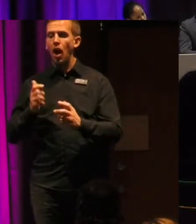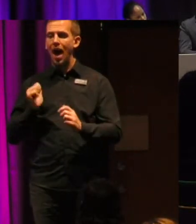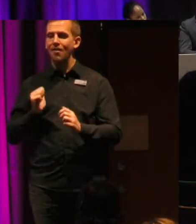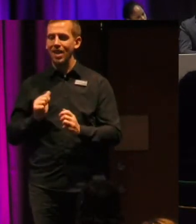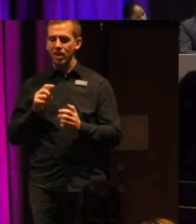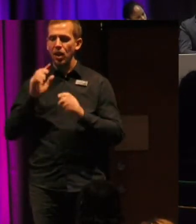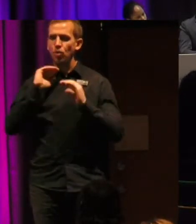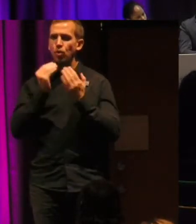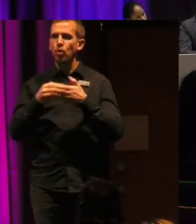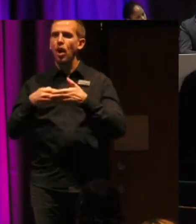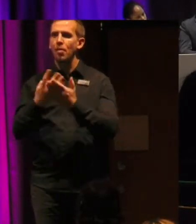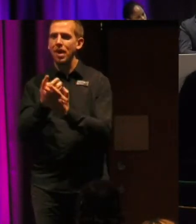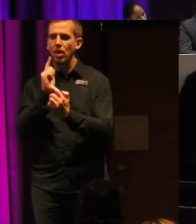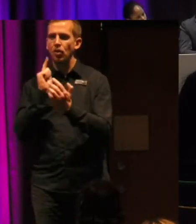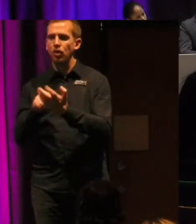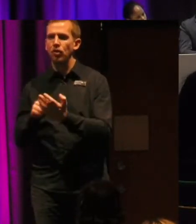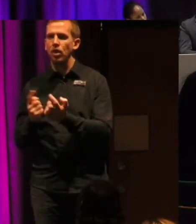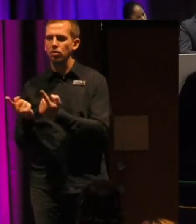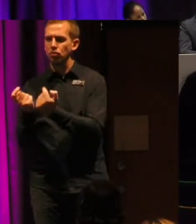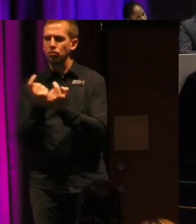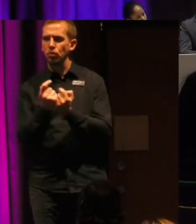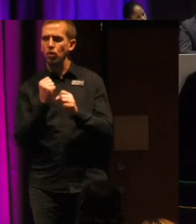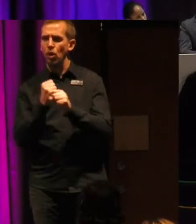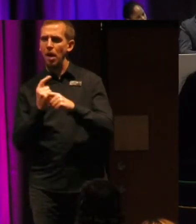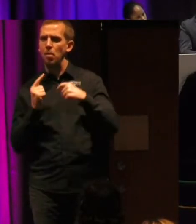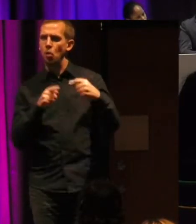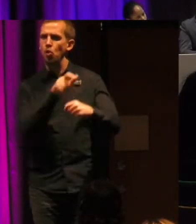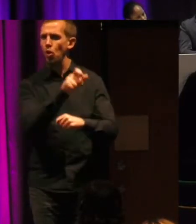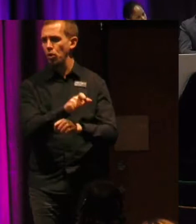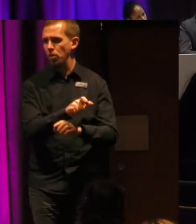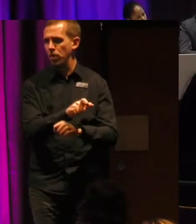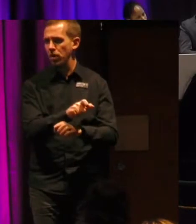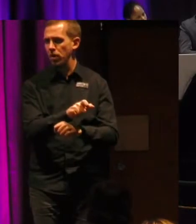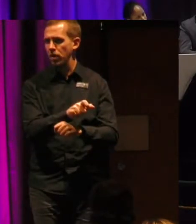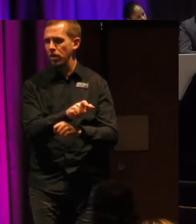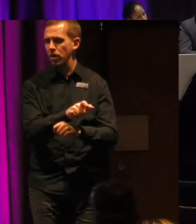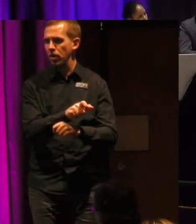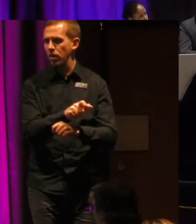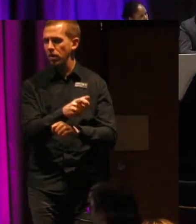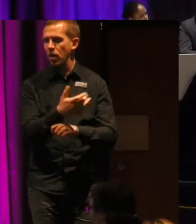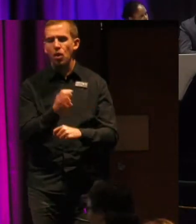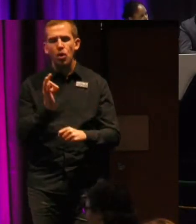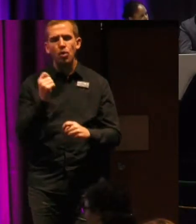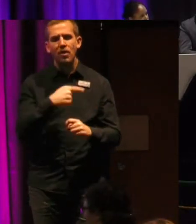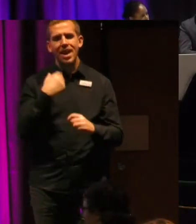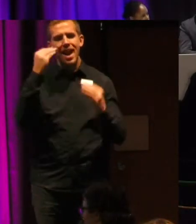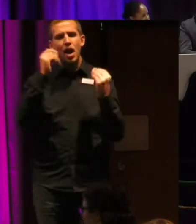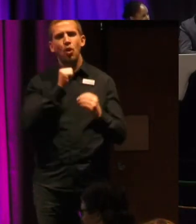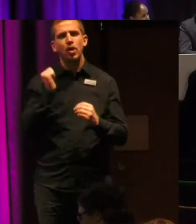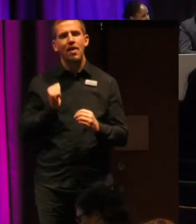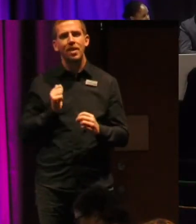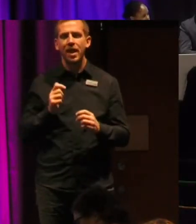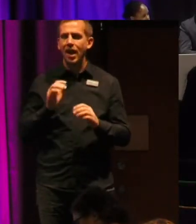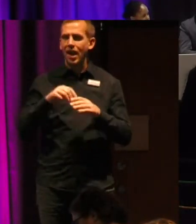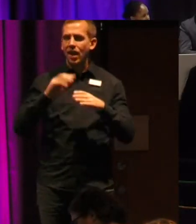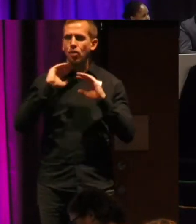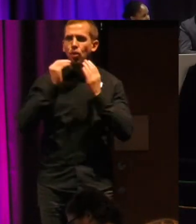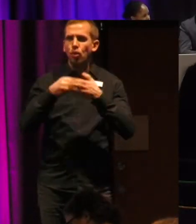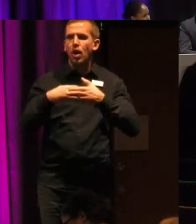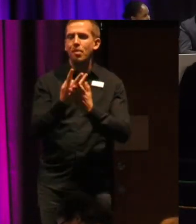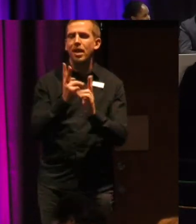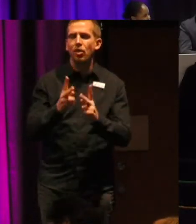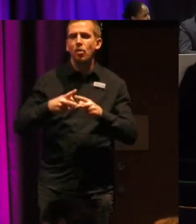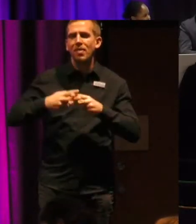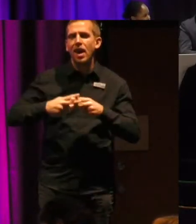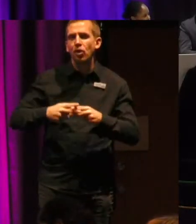also explores the benefits of social media skillfully. Yeah, okay, so we have three questions. How do we tackle